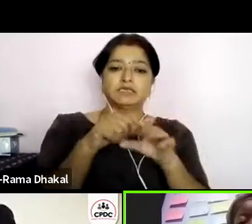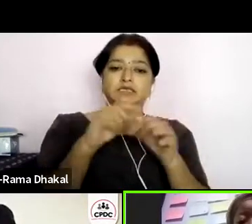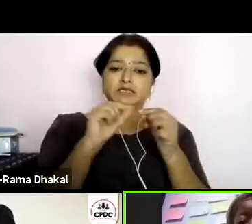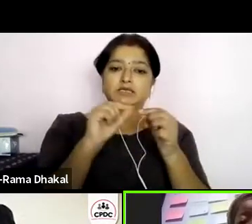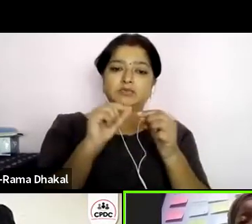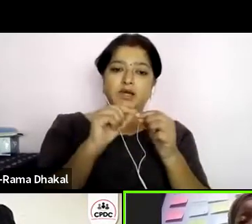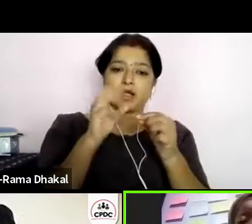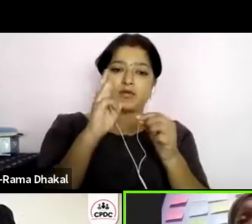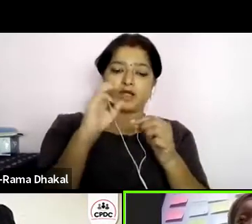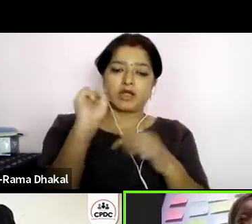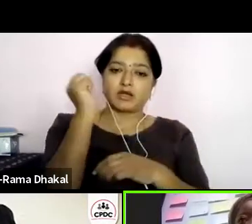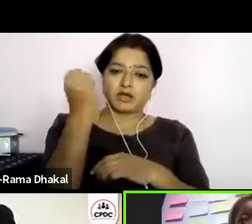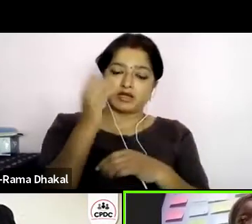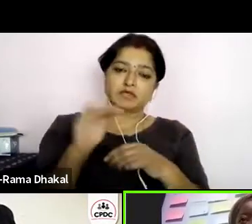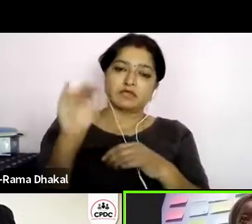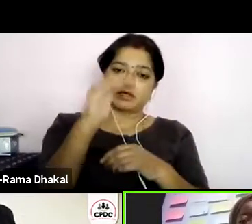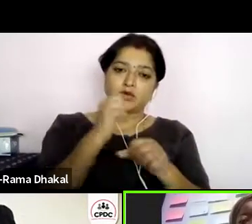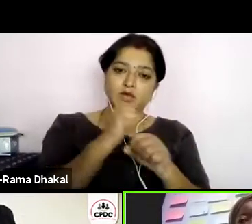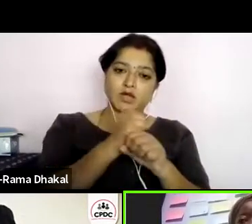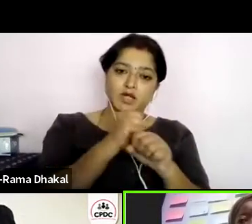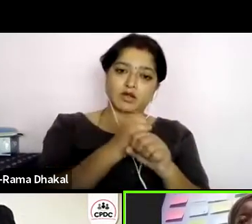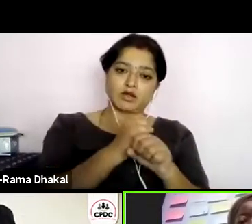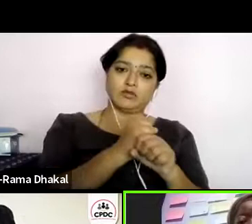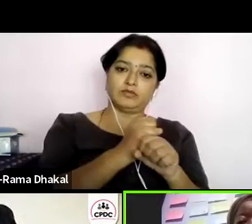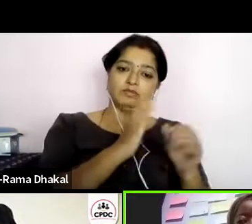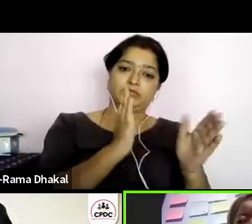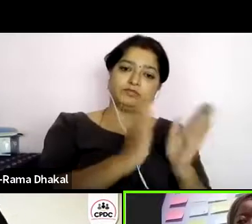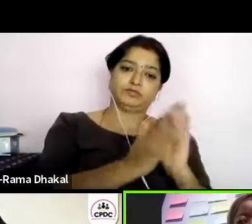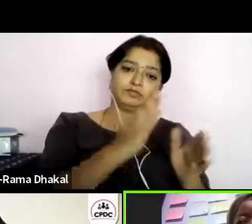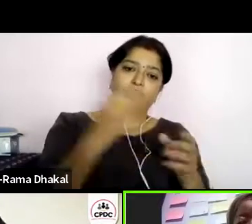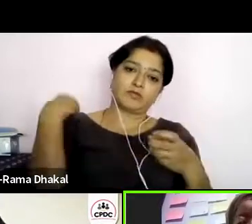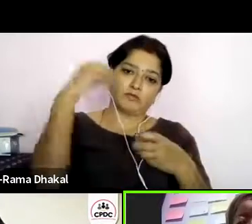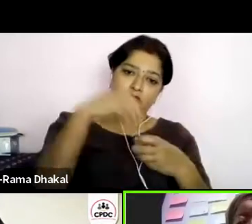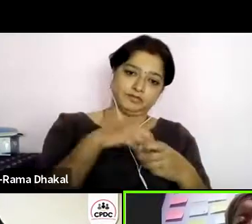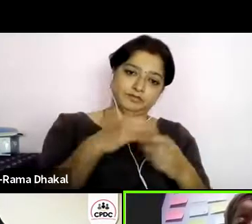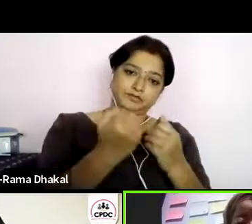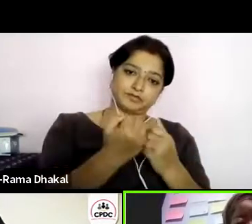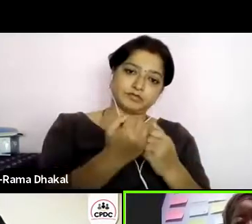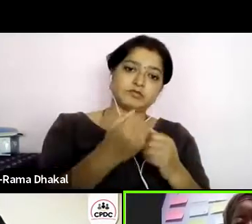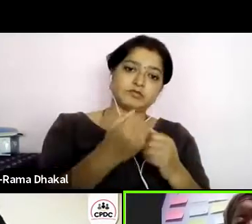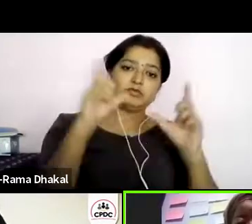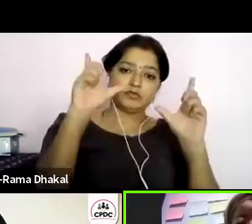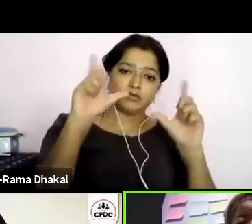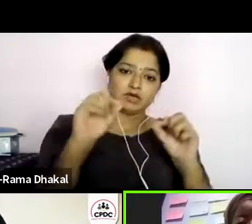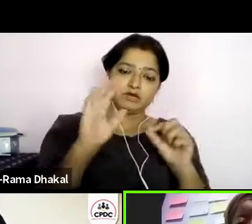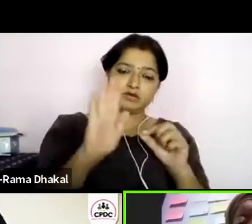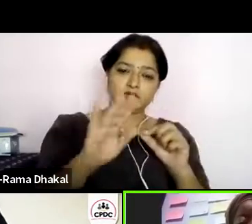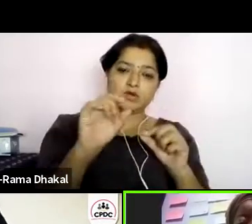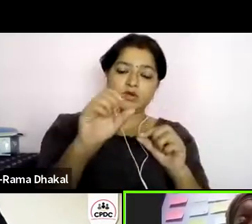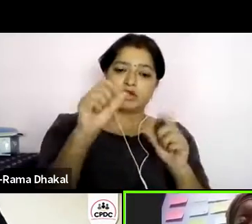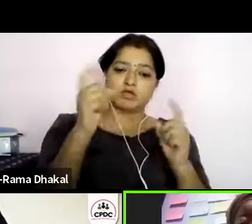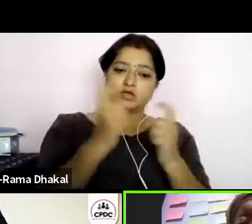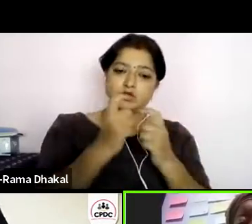I just want to mention here, I mean, there was when I was carrying out the research in this community of